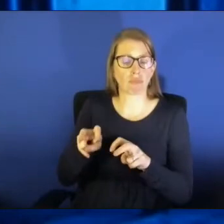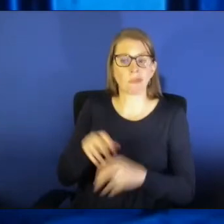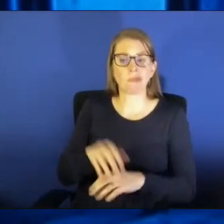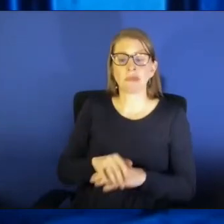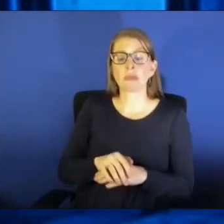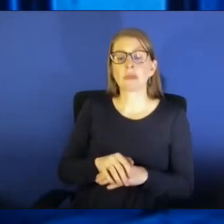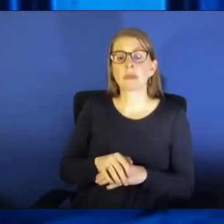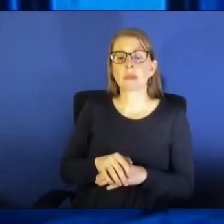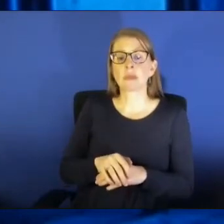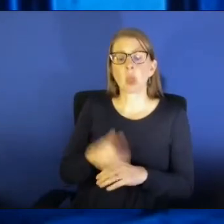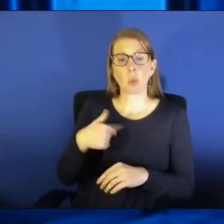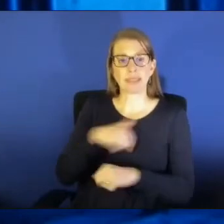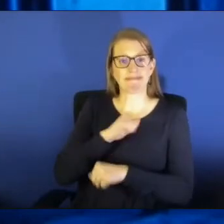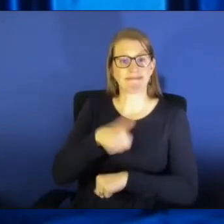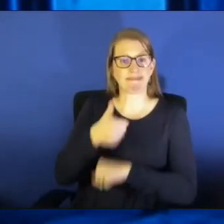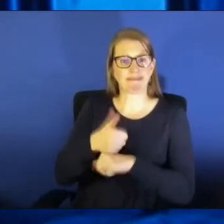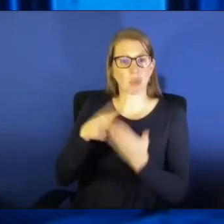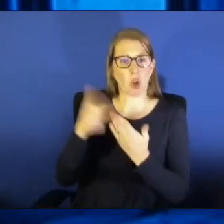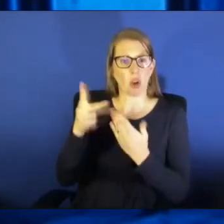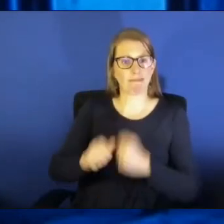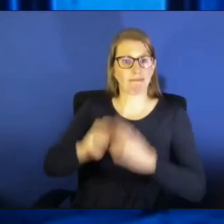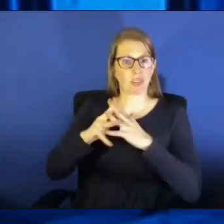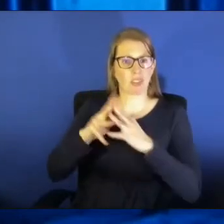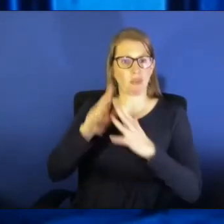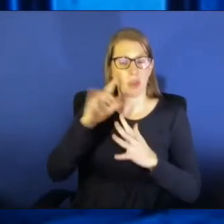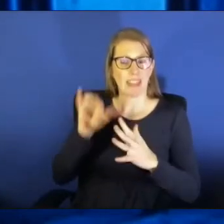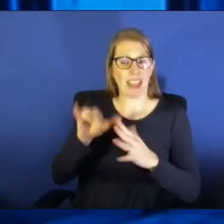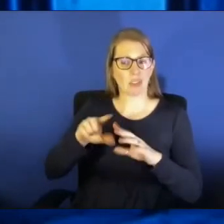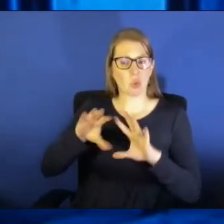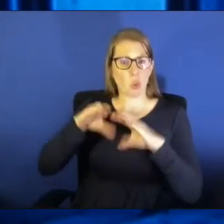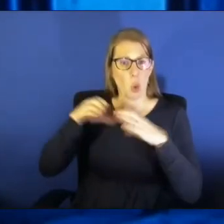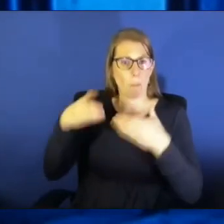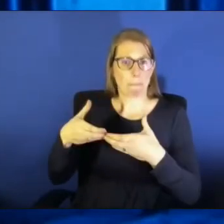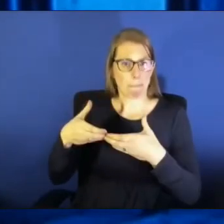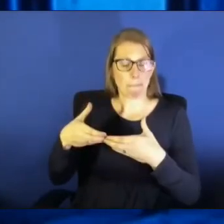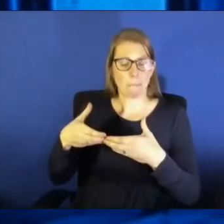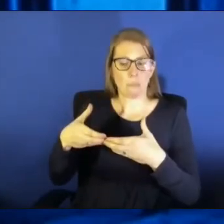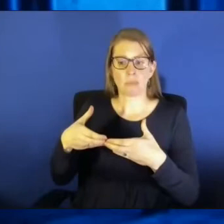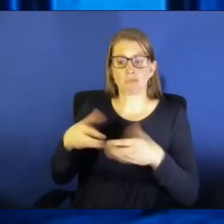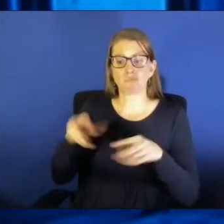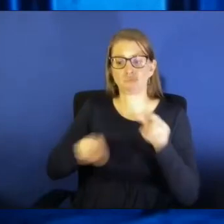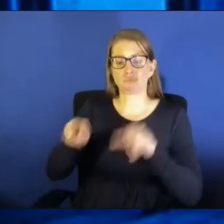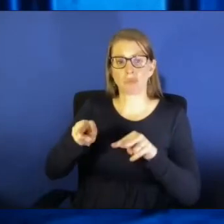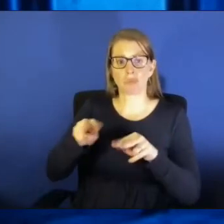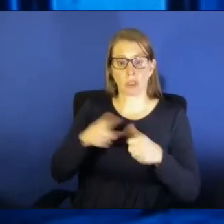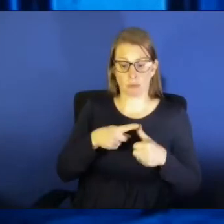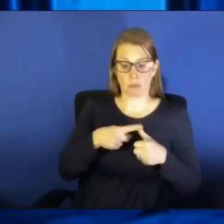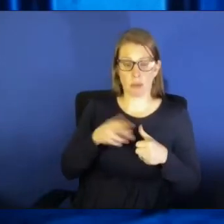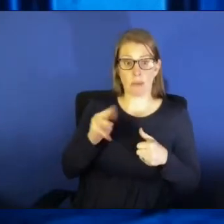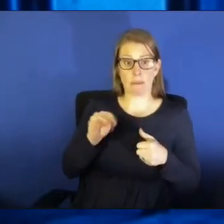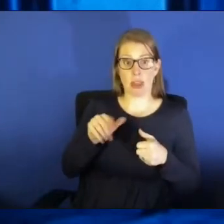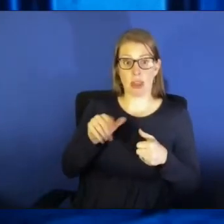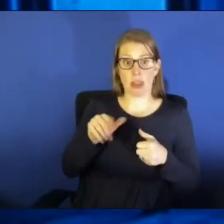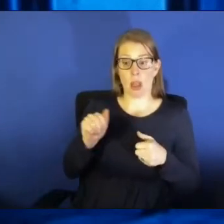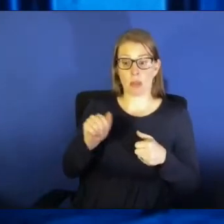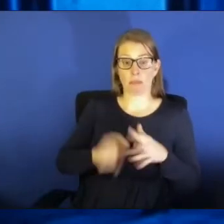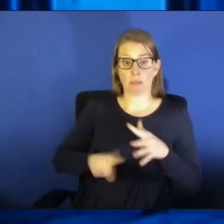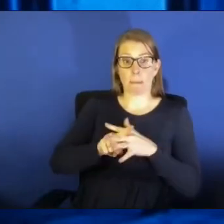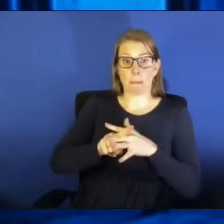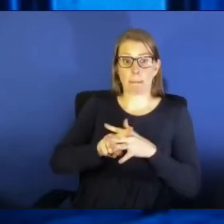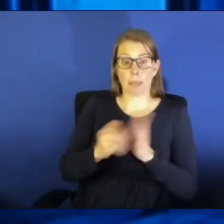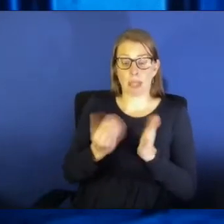And yes, we do have surveillance work that we do to make sure that the original melanoma, if it recurs, we pick up on